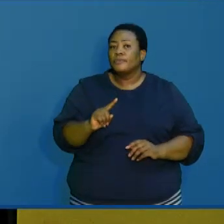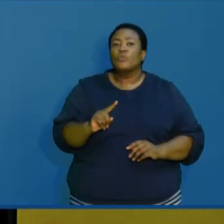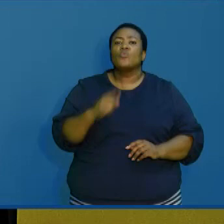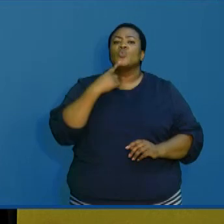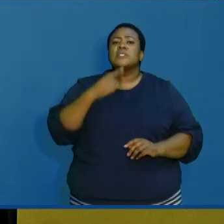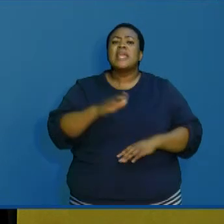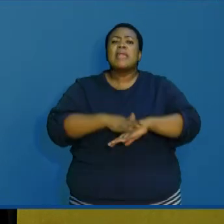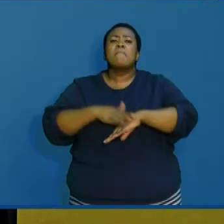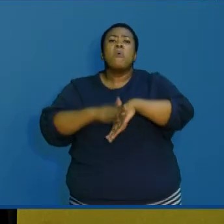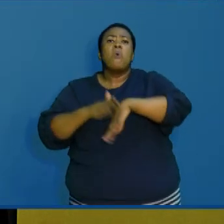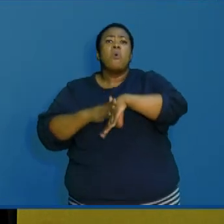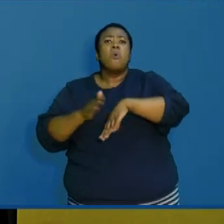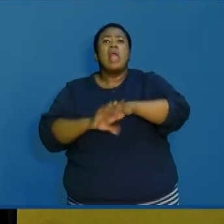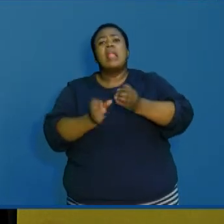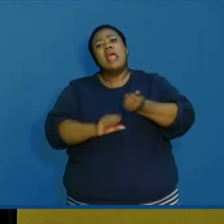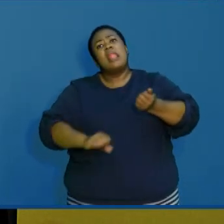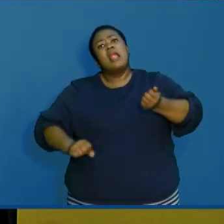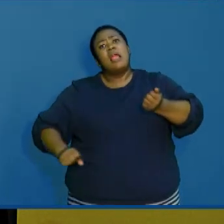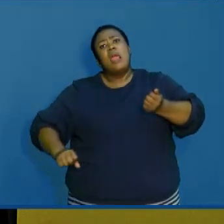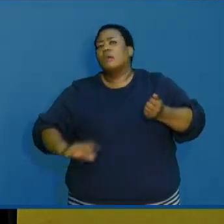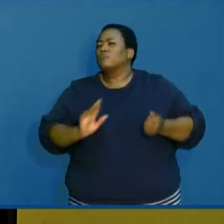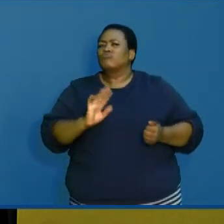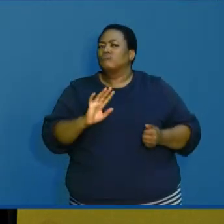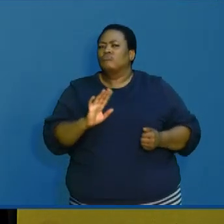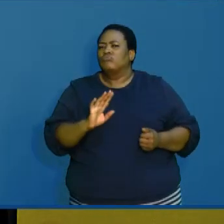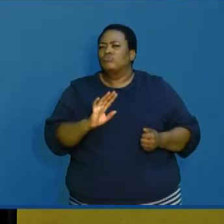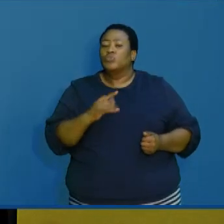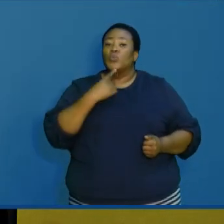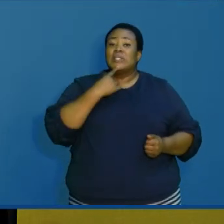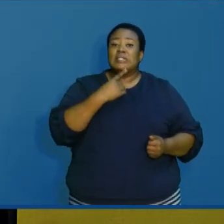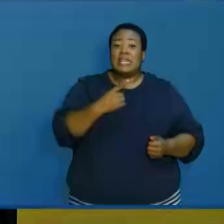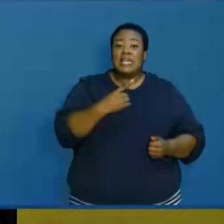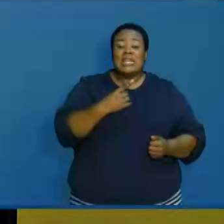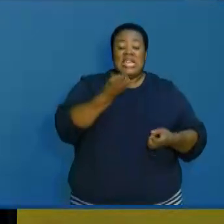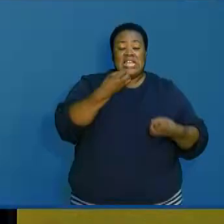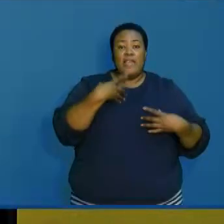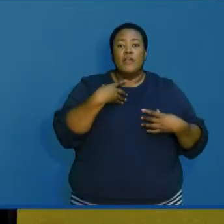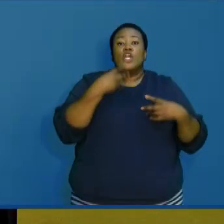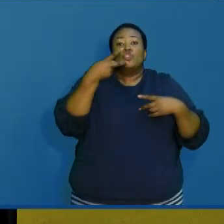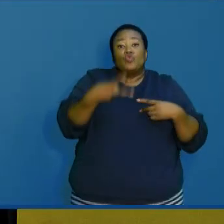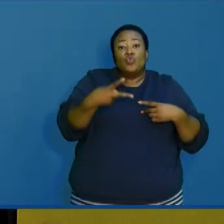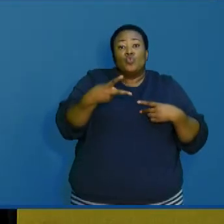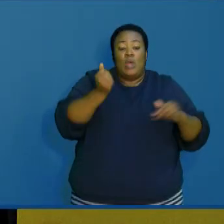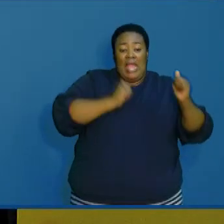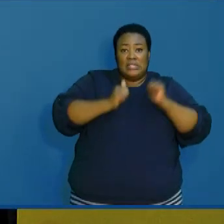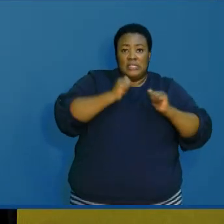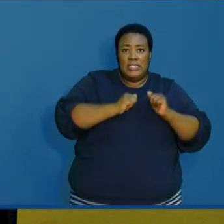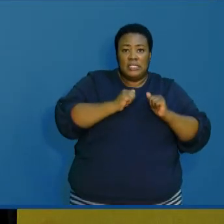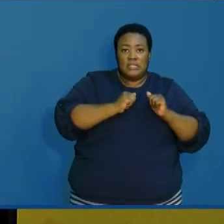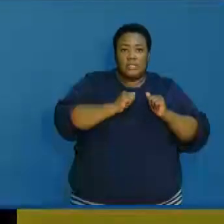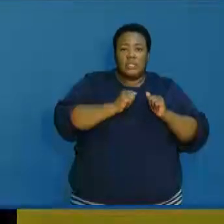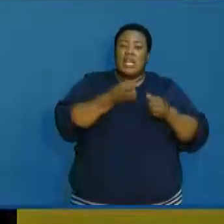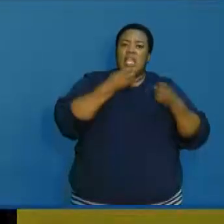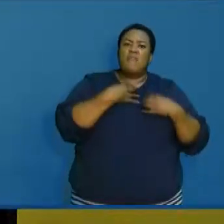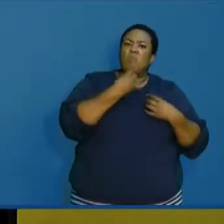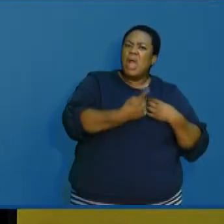than you are requested to say. Therefore, when they say state 2 actions, don't give 1,